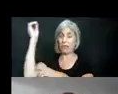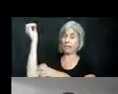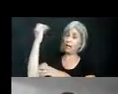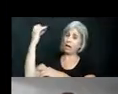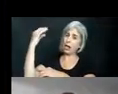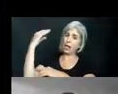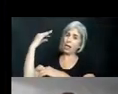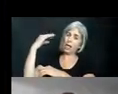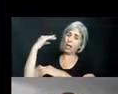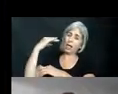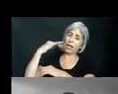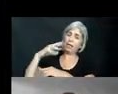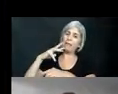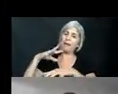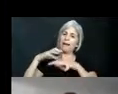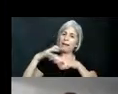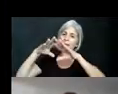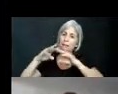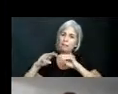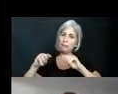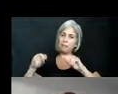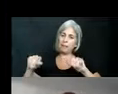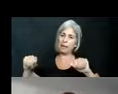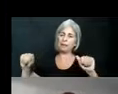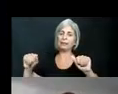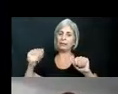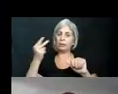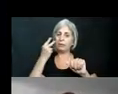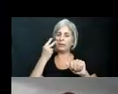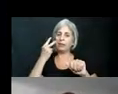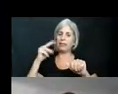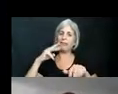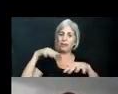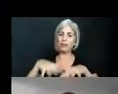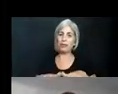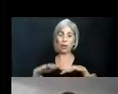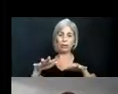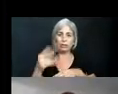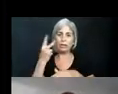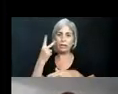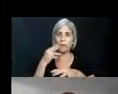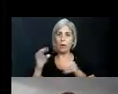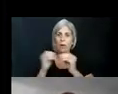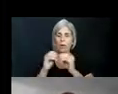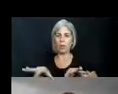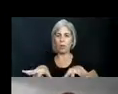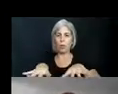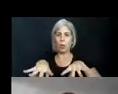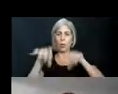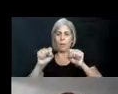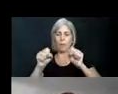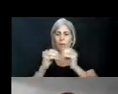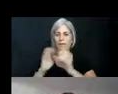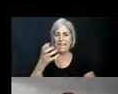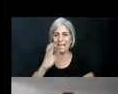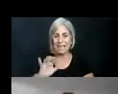as the ice melts, it reveals the dark surface of the ocean, which absorbs more of that heat. So that's why